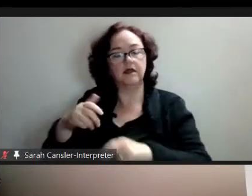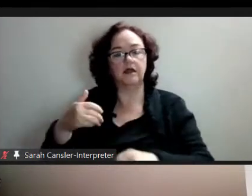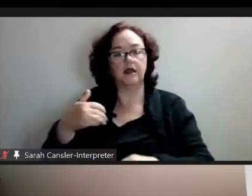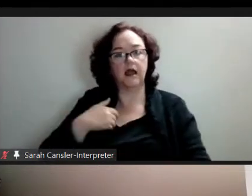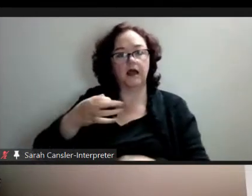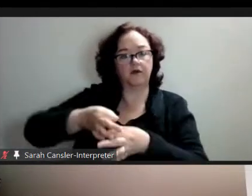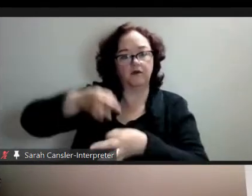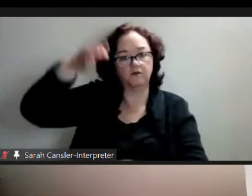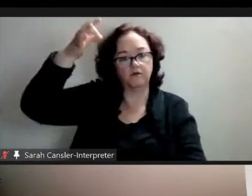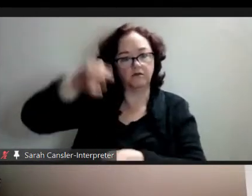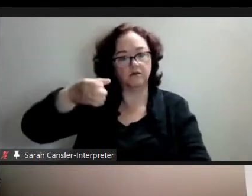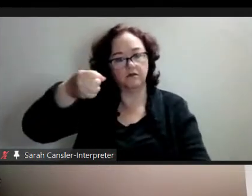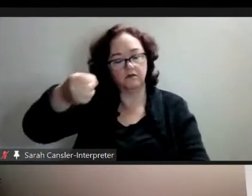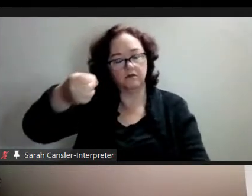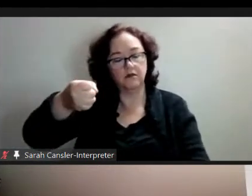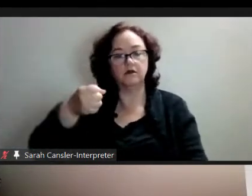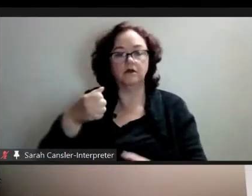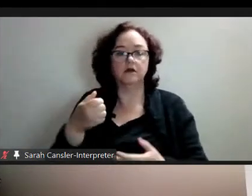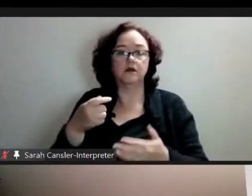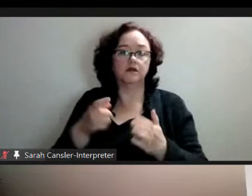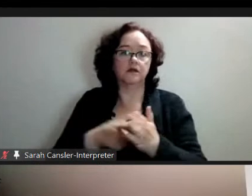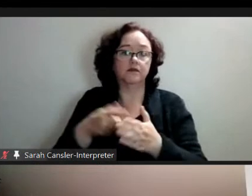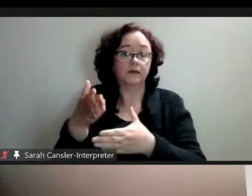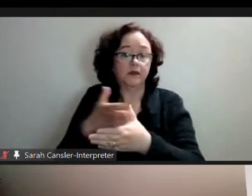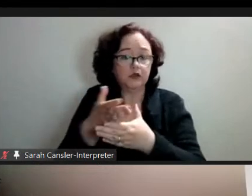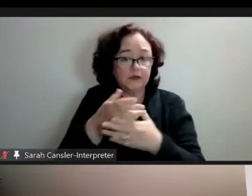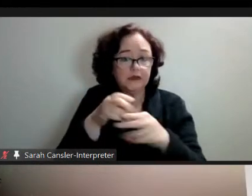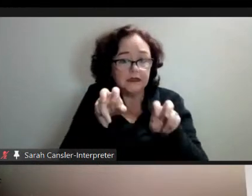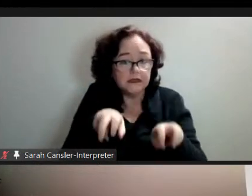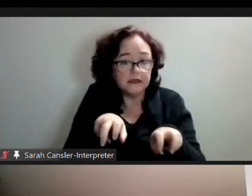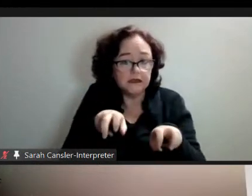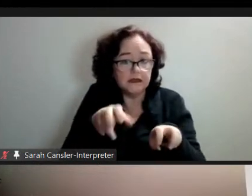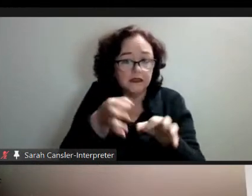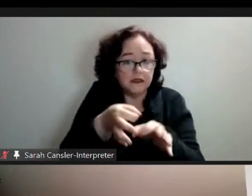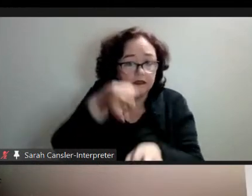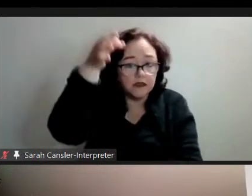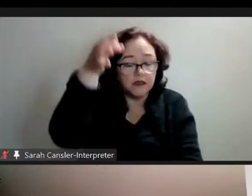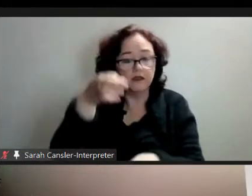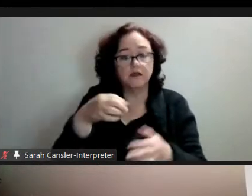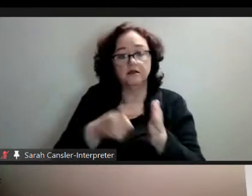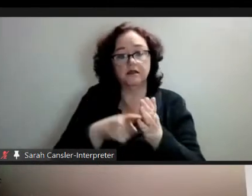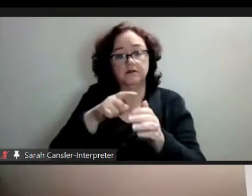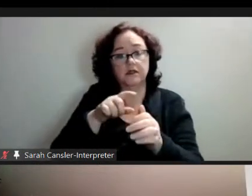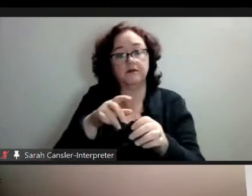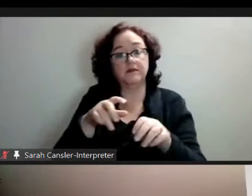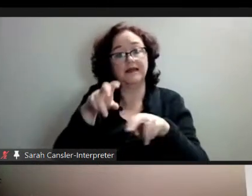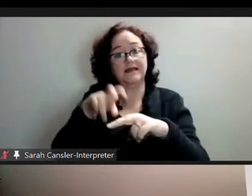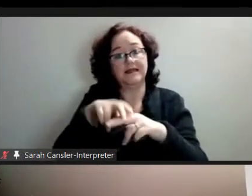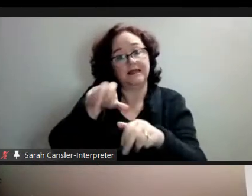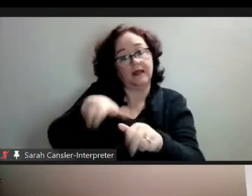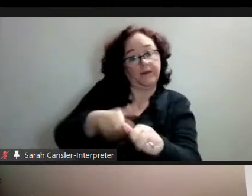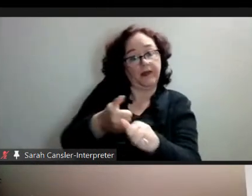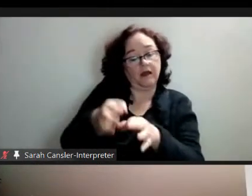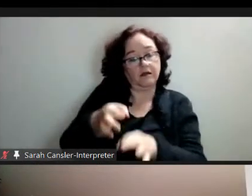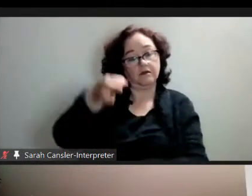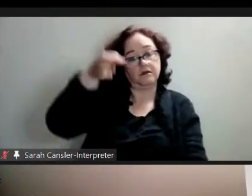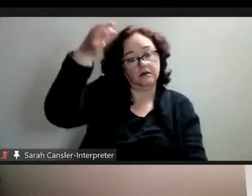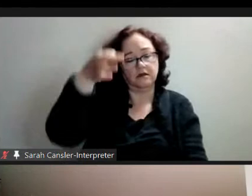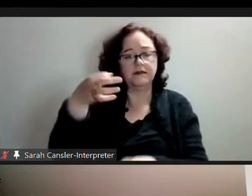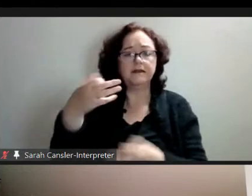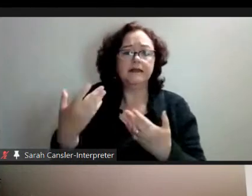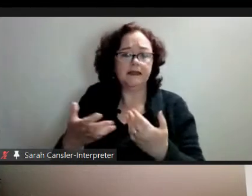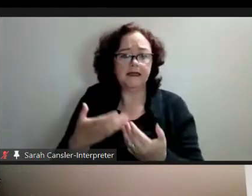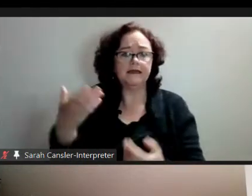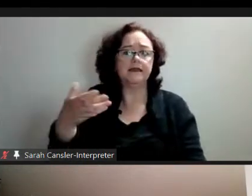seat, or sometimes it's in between seats. And those are very secure grab handles. So those can be used